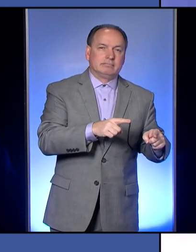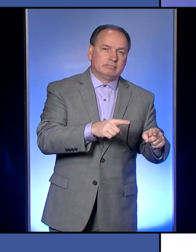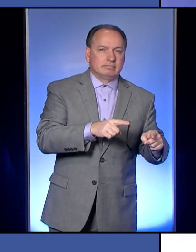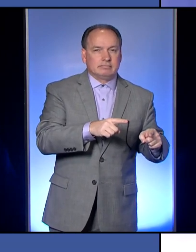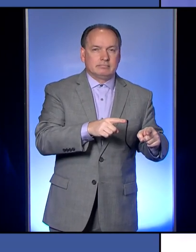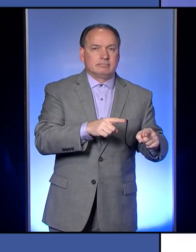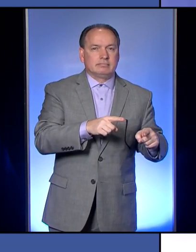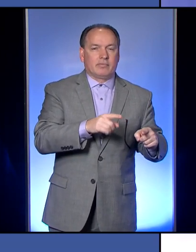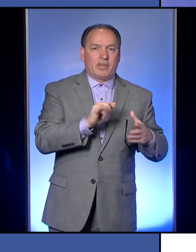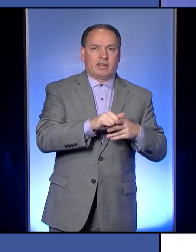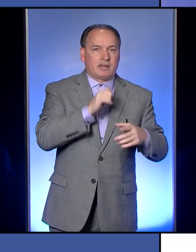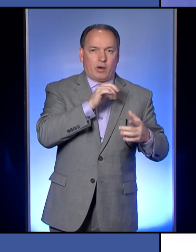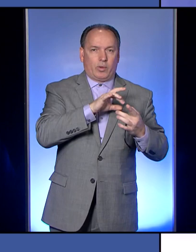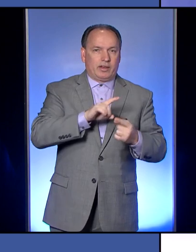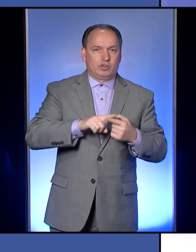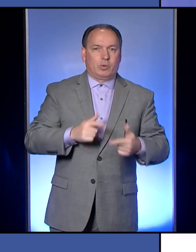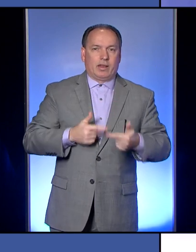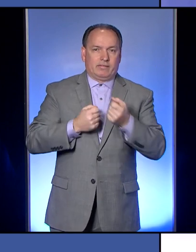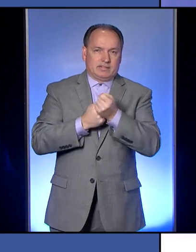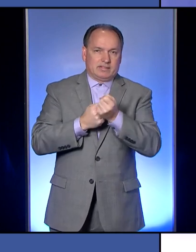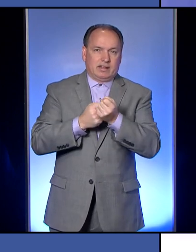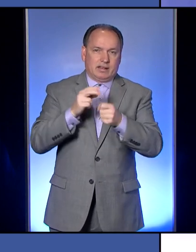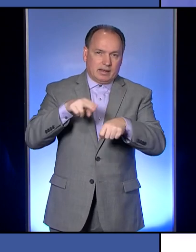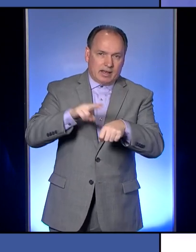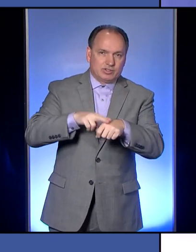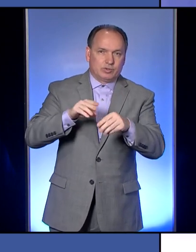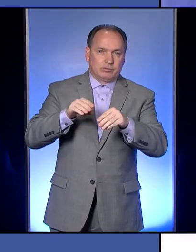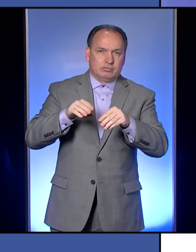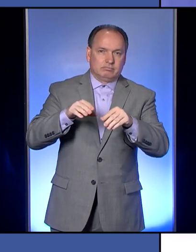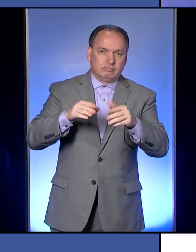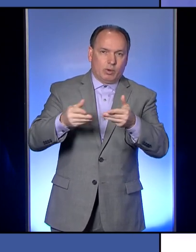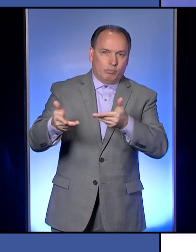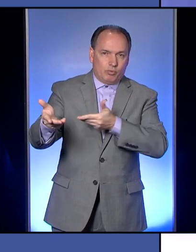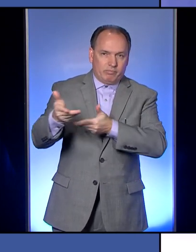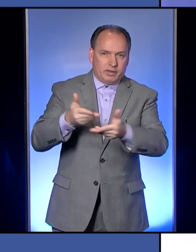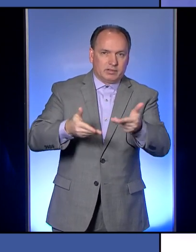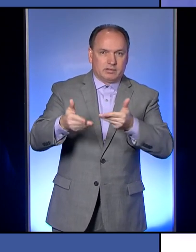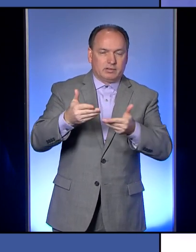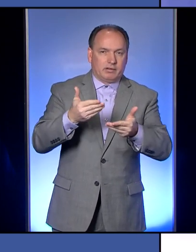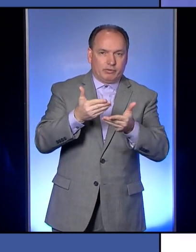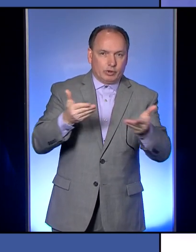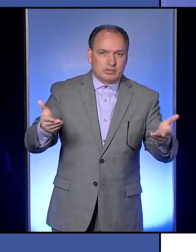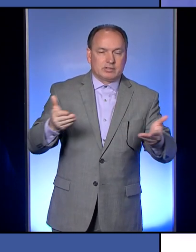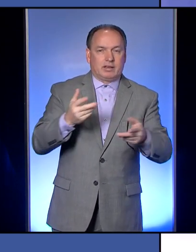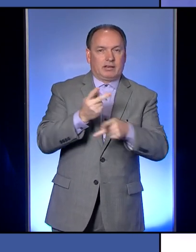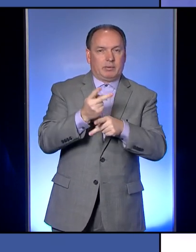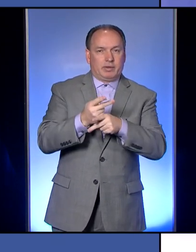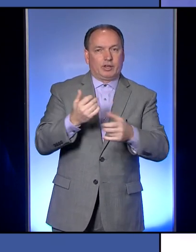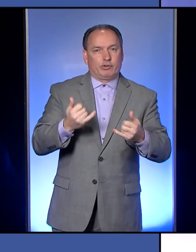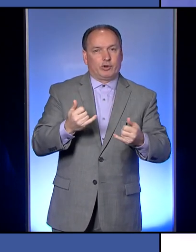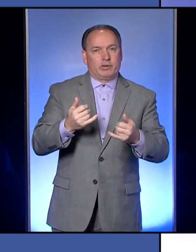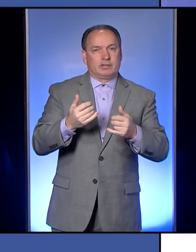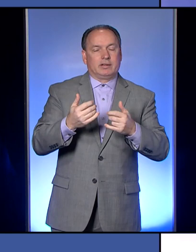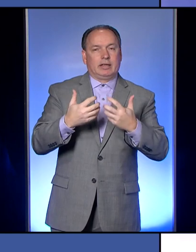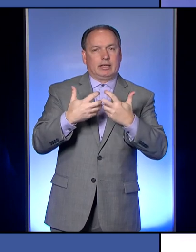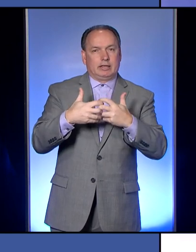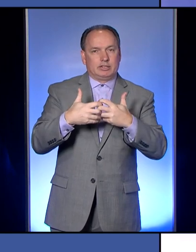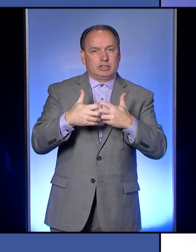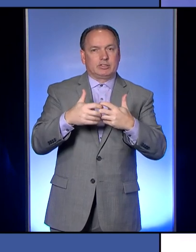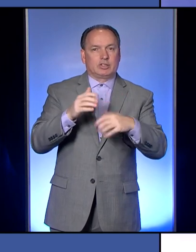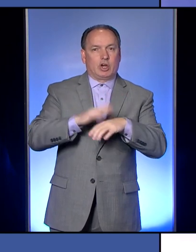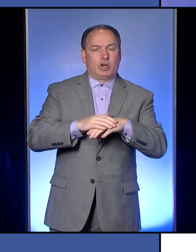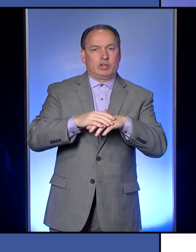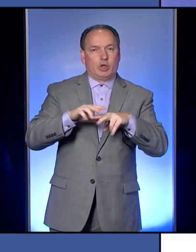that have nothing to do with our national movement of goods and keeping the current engines that are on